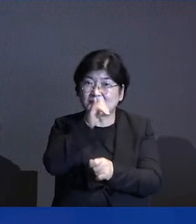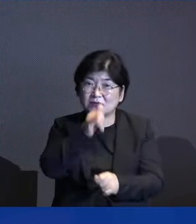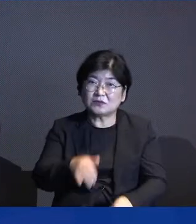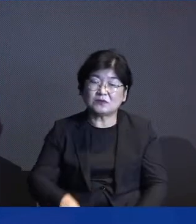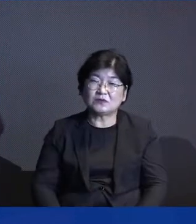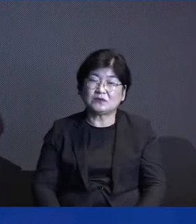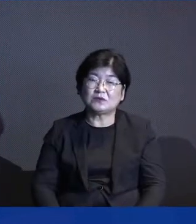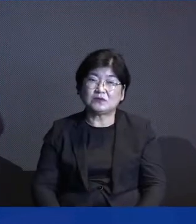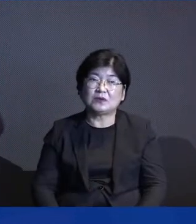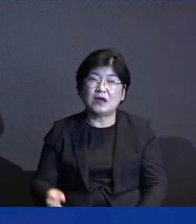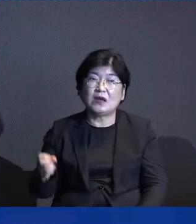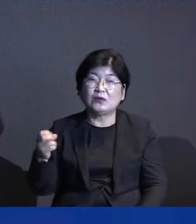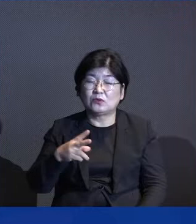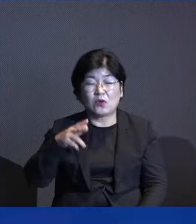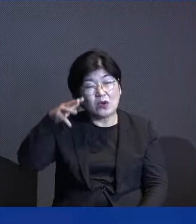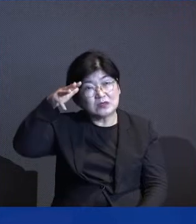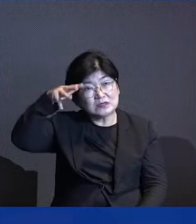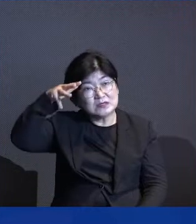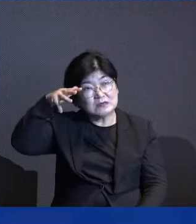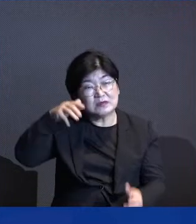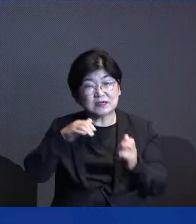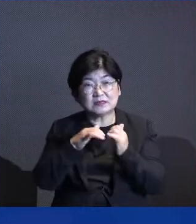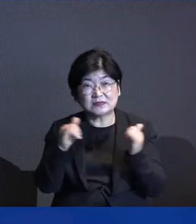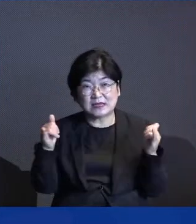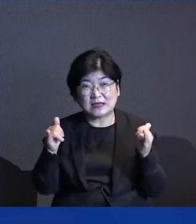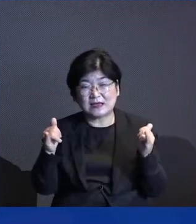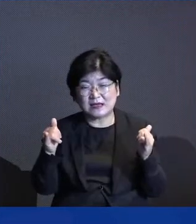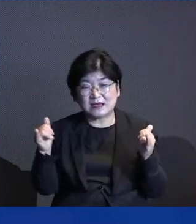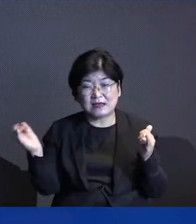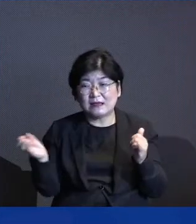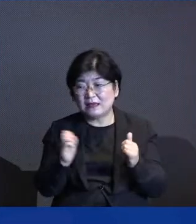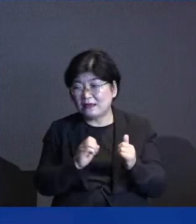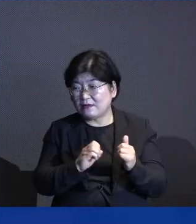are missing, they connect with